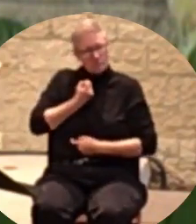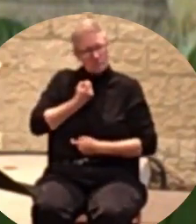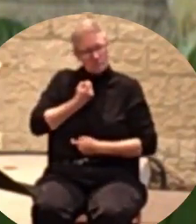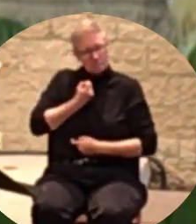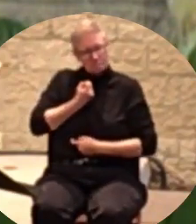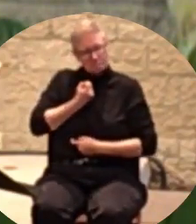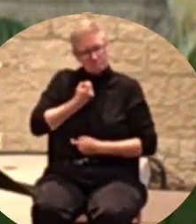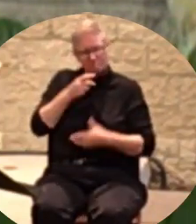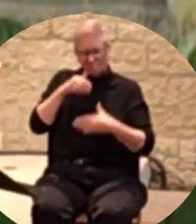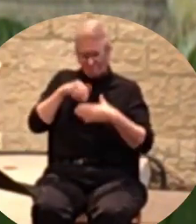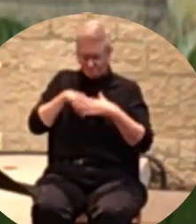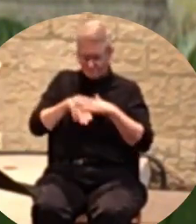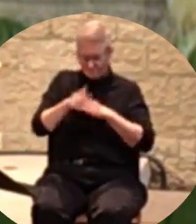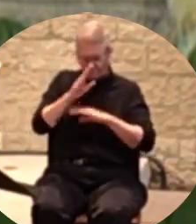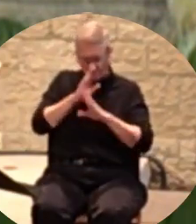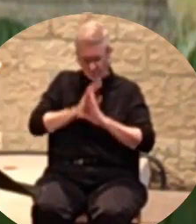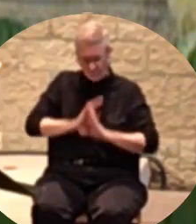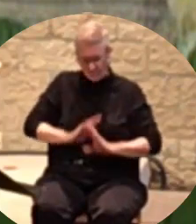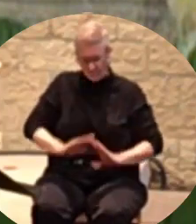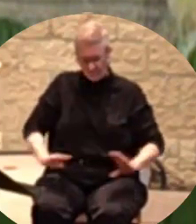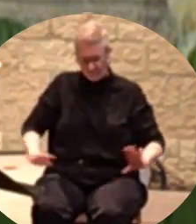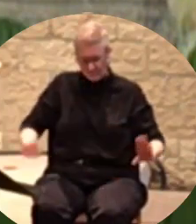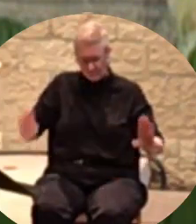So we step into the silence.